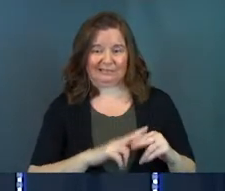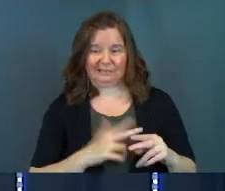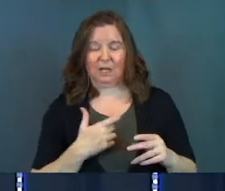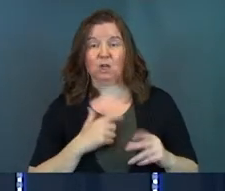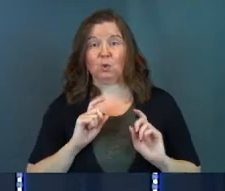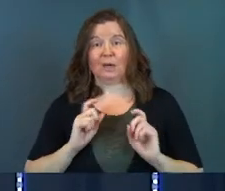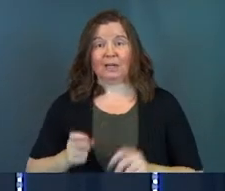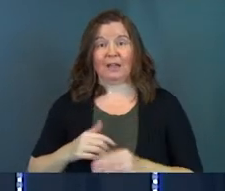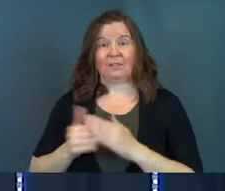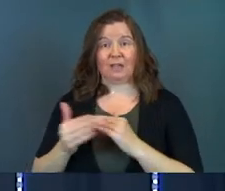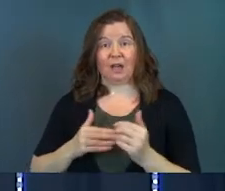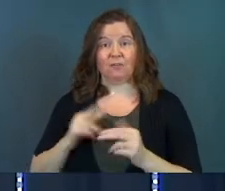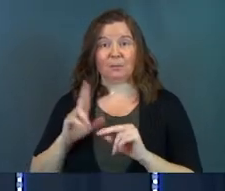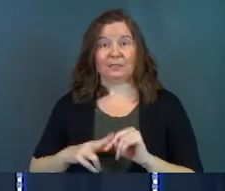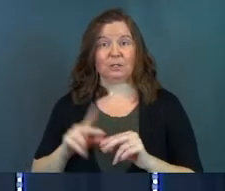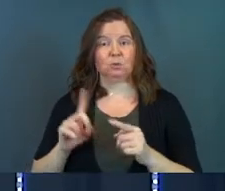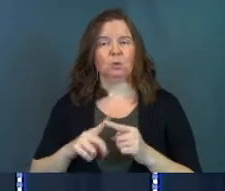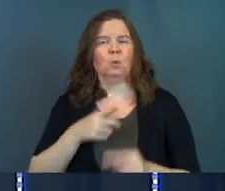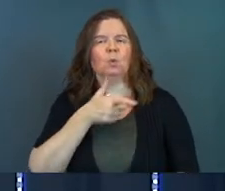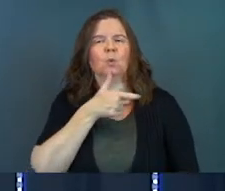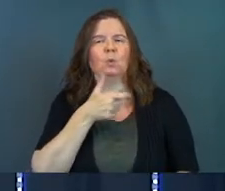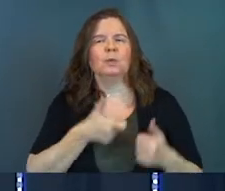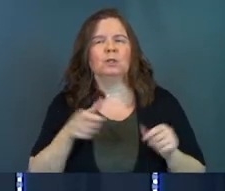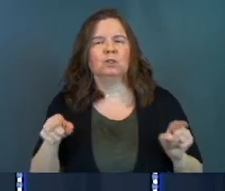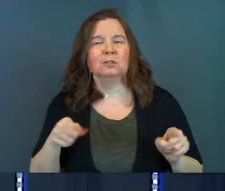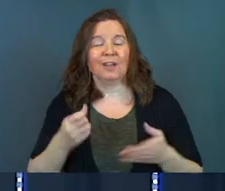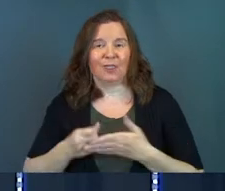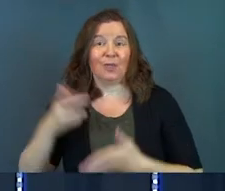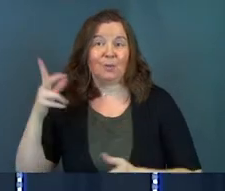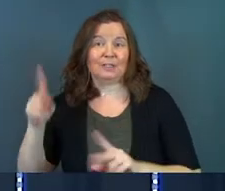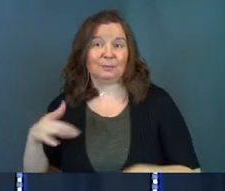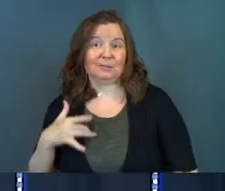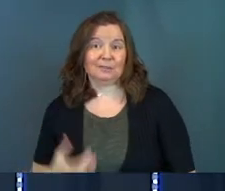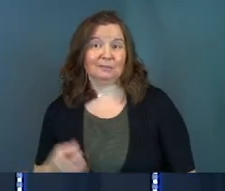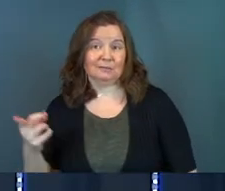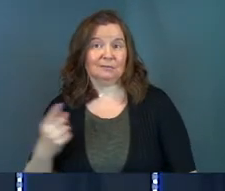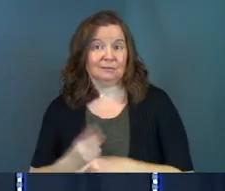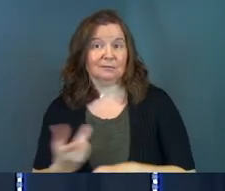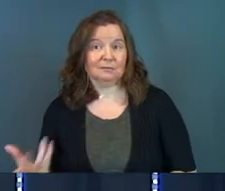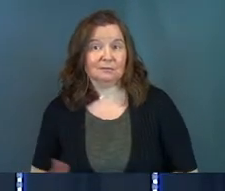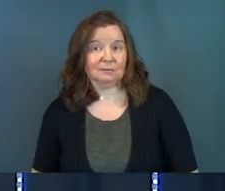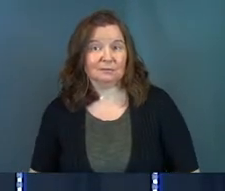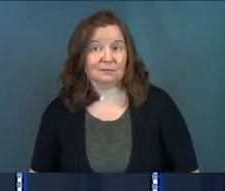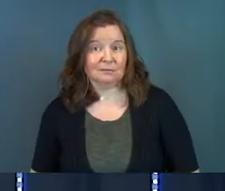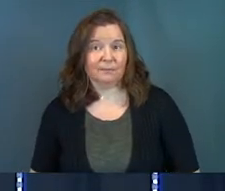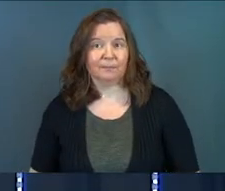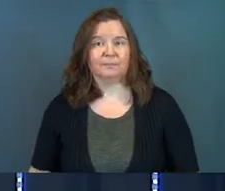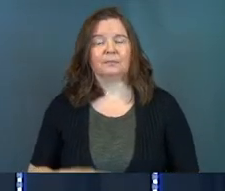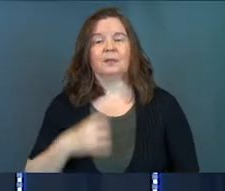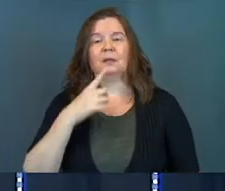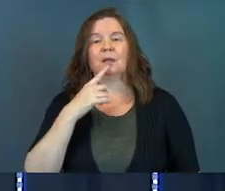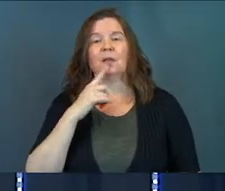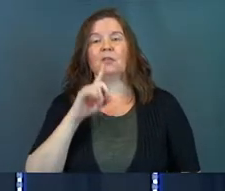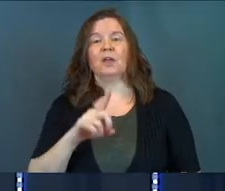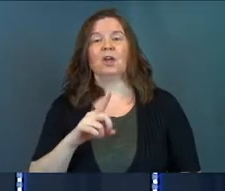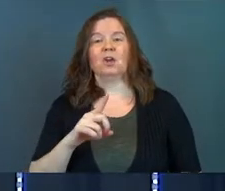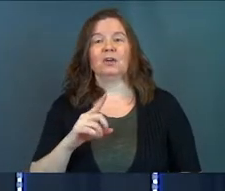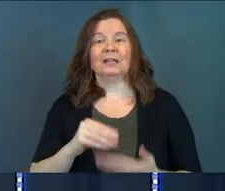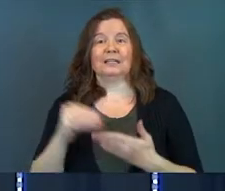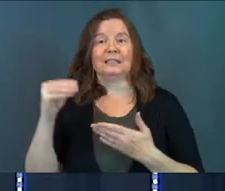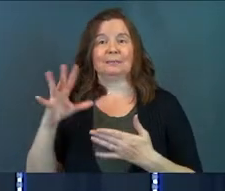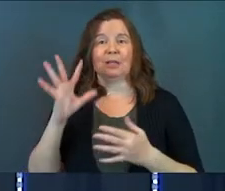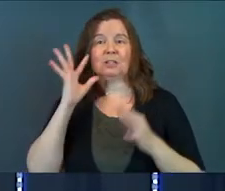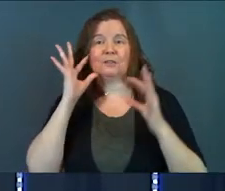going to give the comfy seat to who? The rich person. The rich person. He says they're in